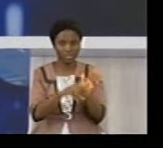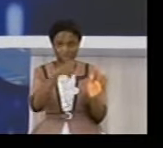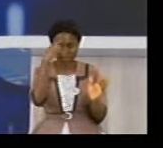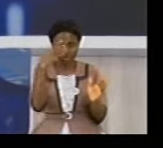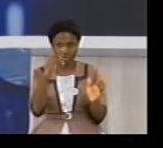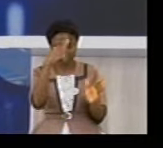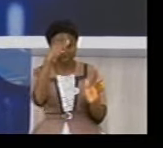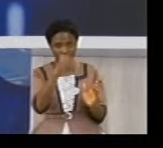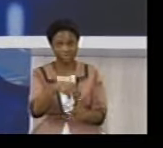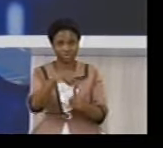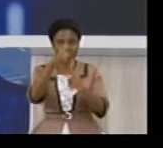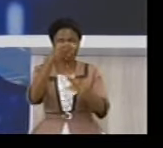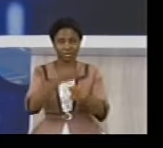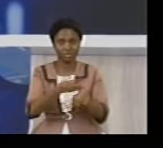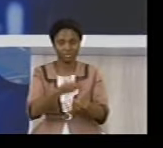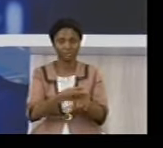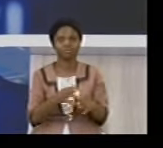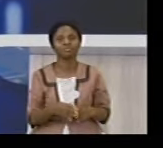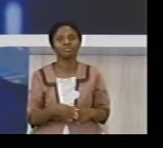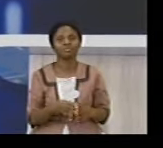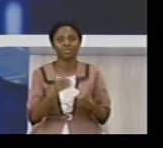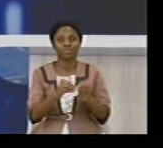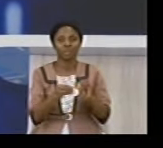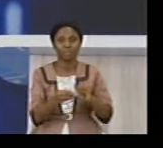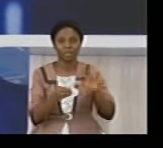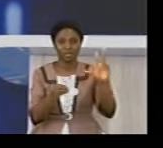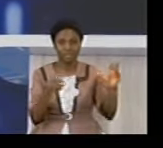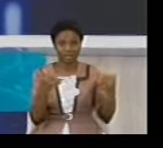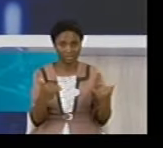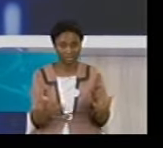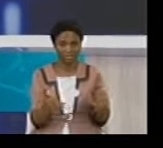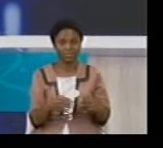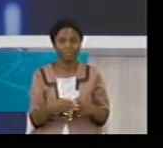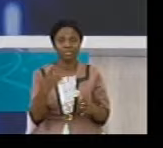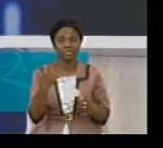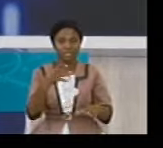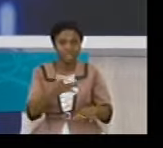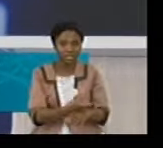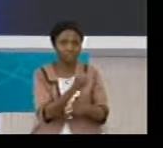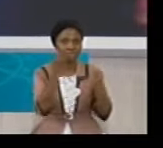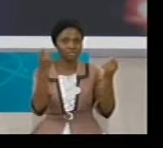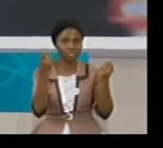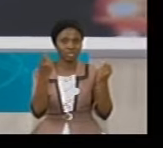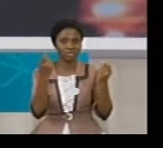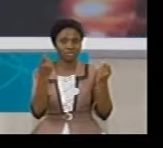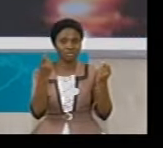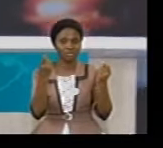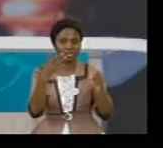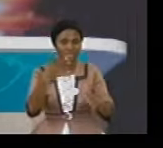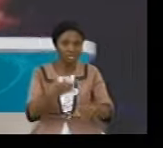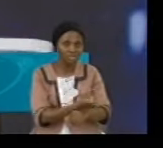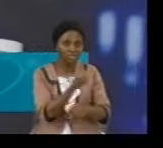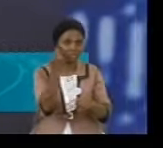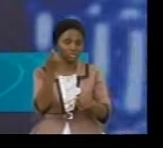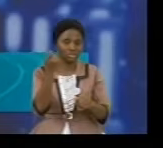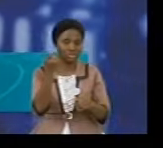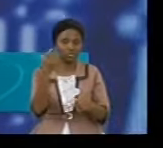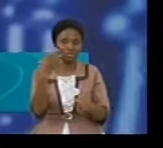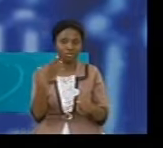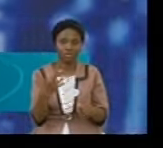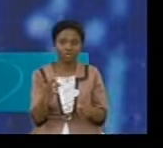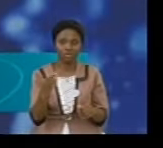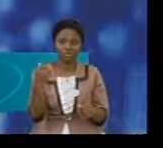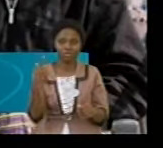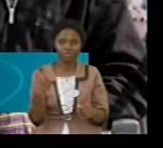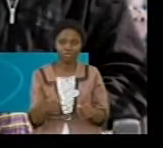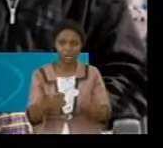triumph of the powerful king of heaven. The triumph. God will triumph in